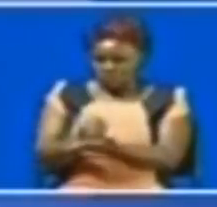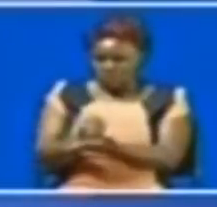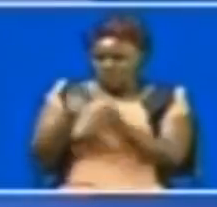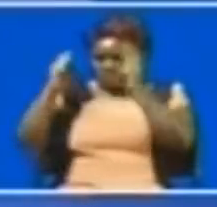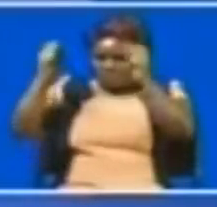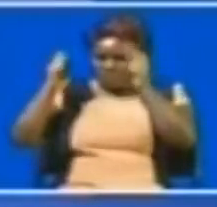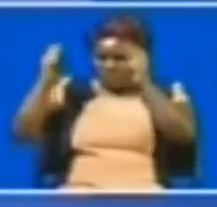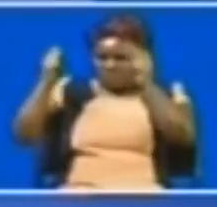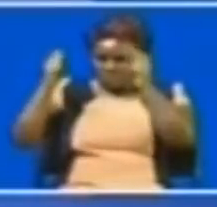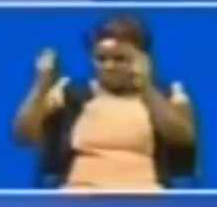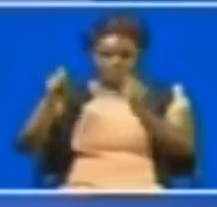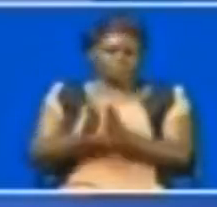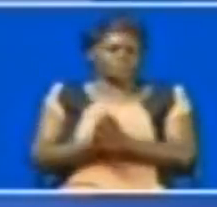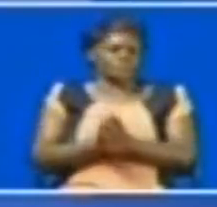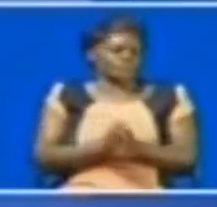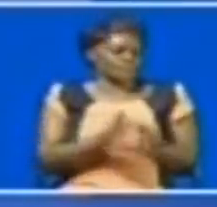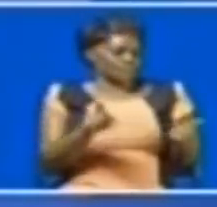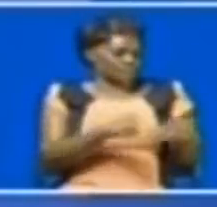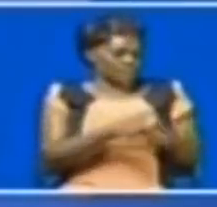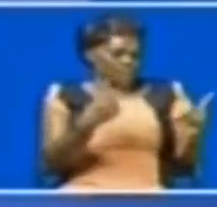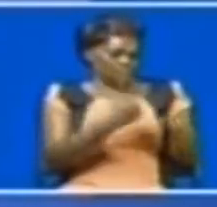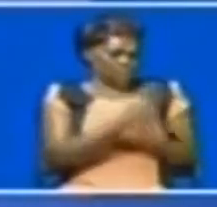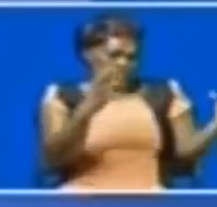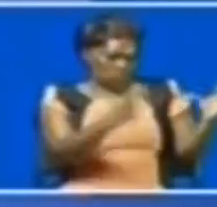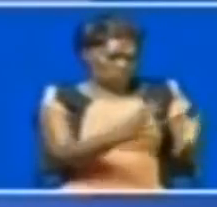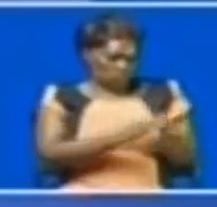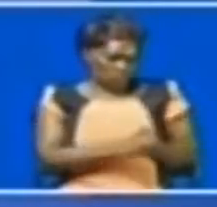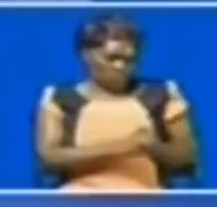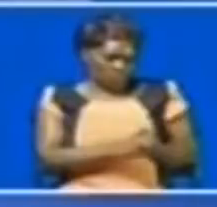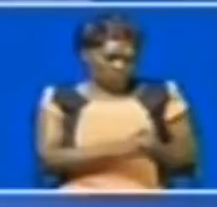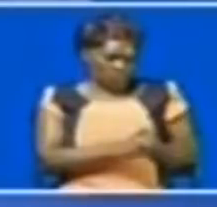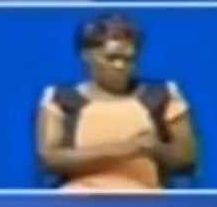protests around the same. Then on the other side, you had